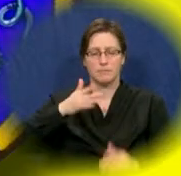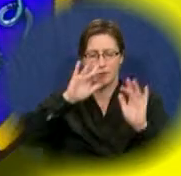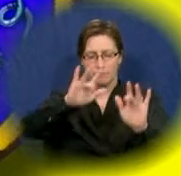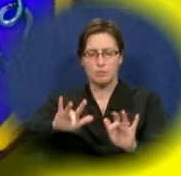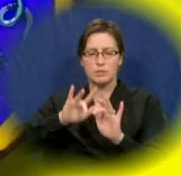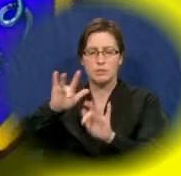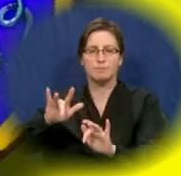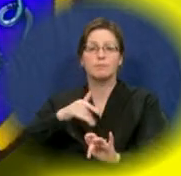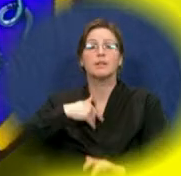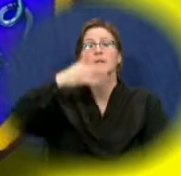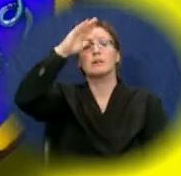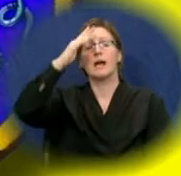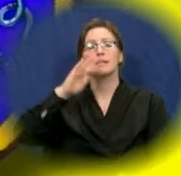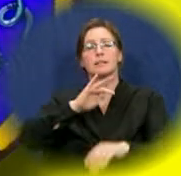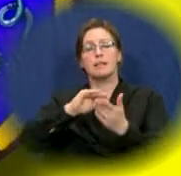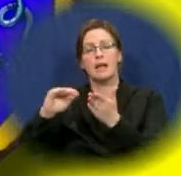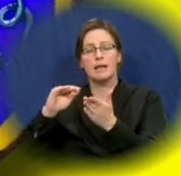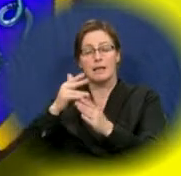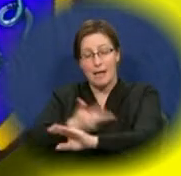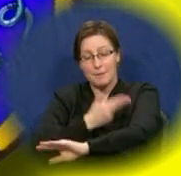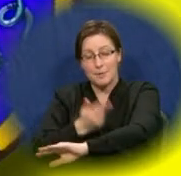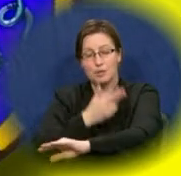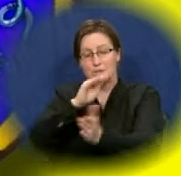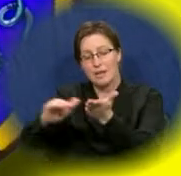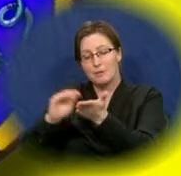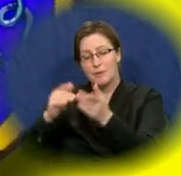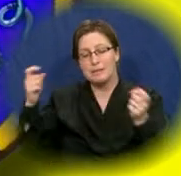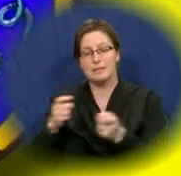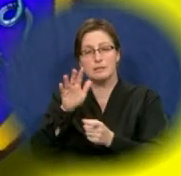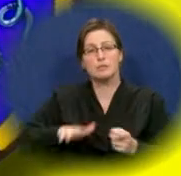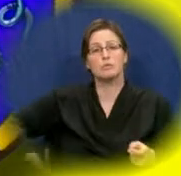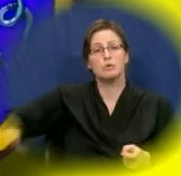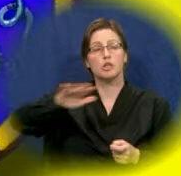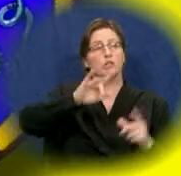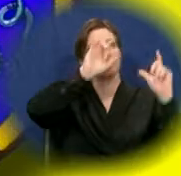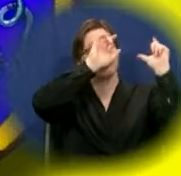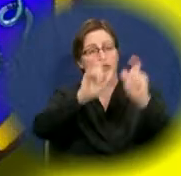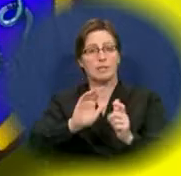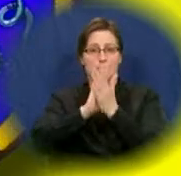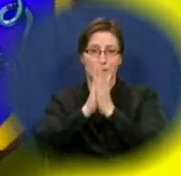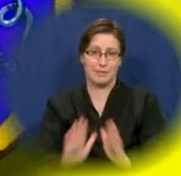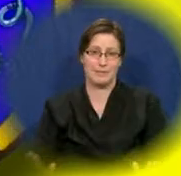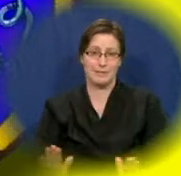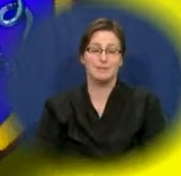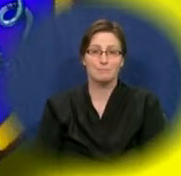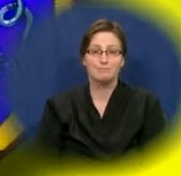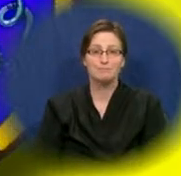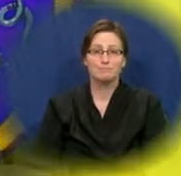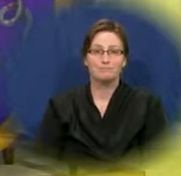mercy on us. Lamb of God, you take away the sins of the world, grant us peace.